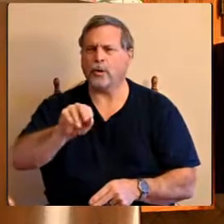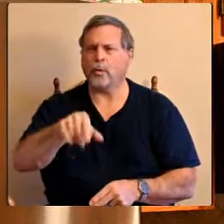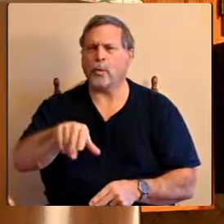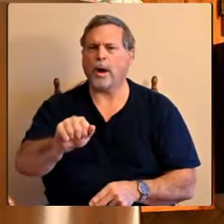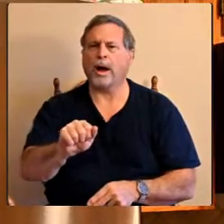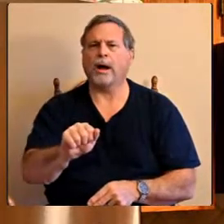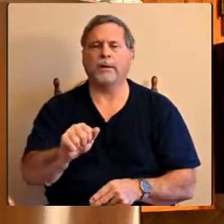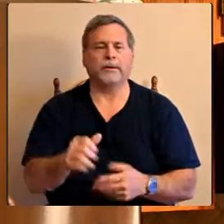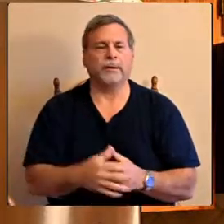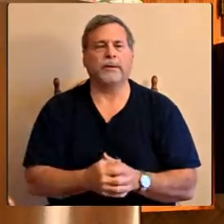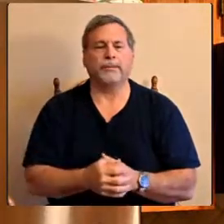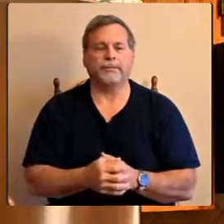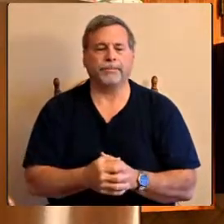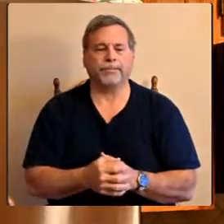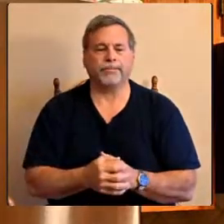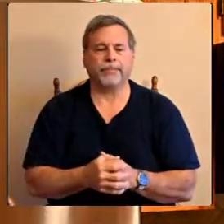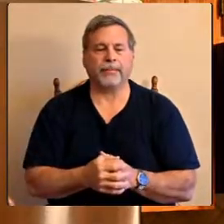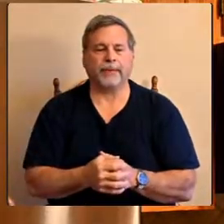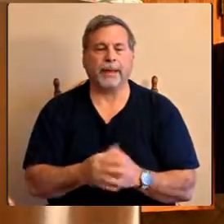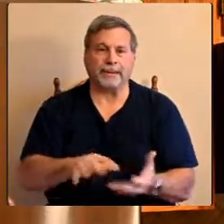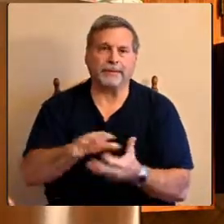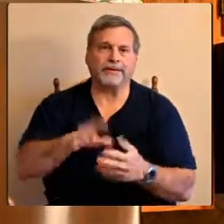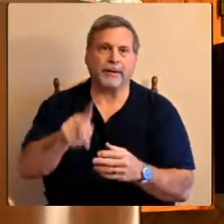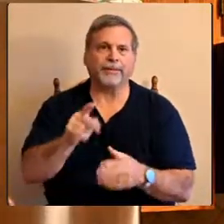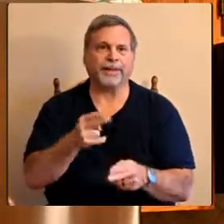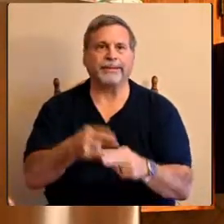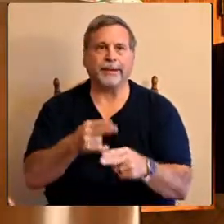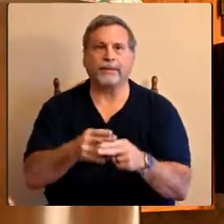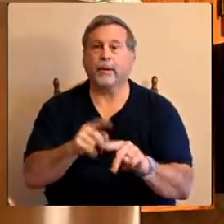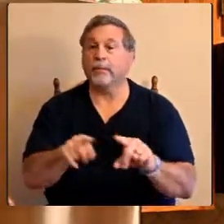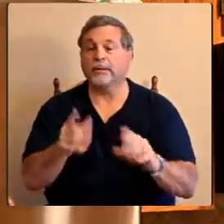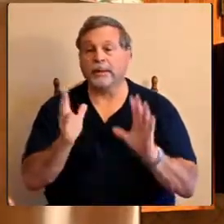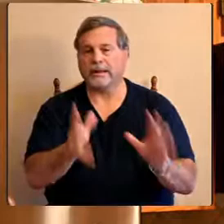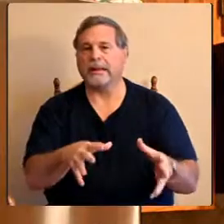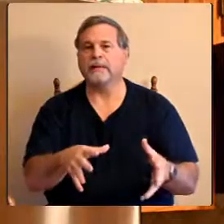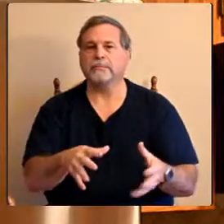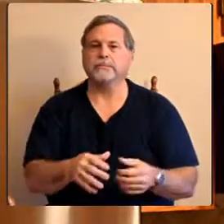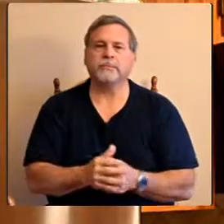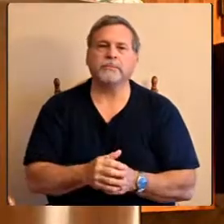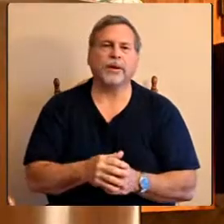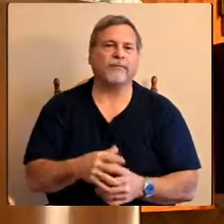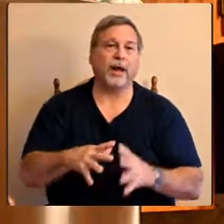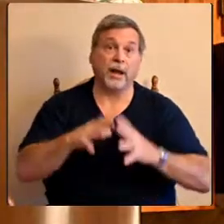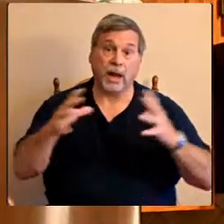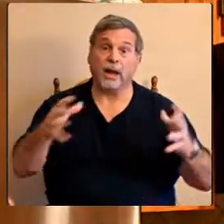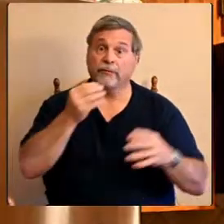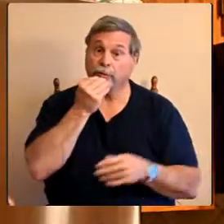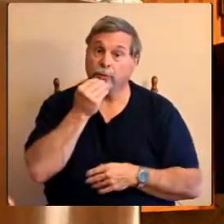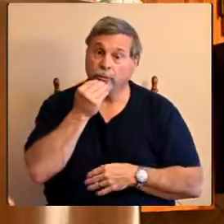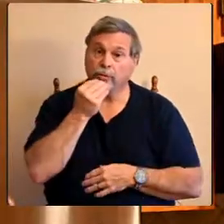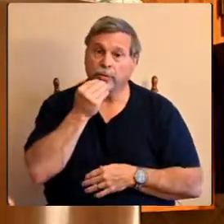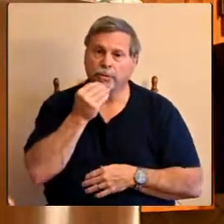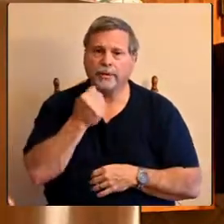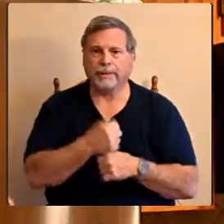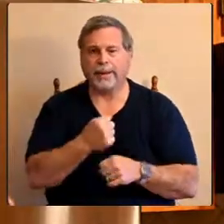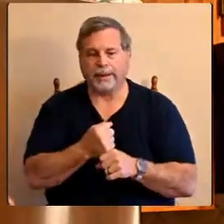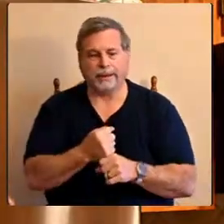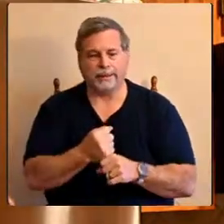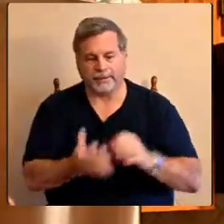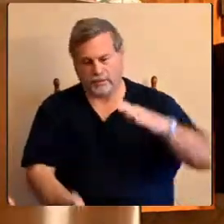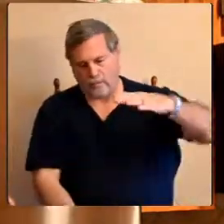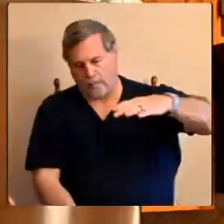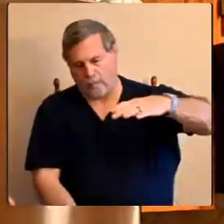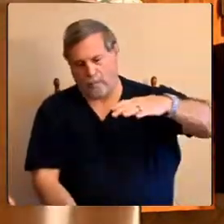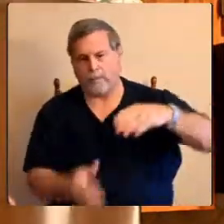with some of the other things. But when you're doing that, you're going to put that in here. You're going to let it simmer. You're going to have a lot of food because this will make